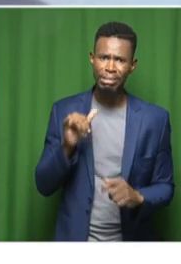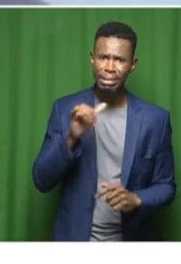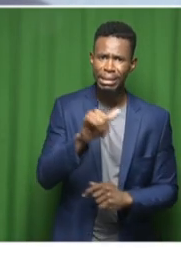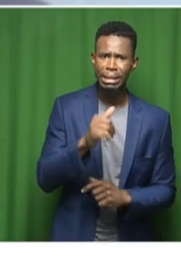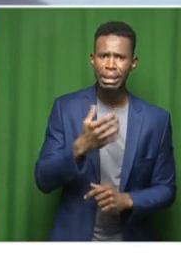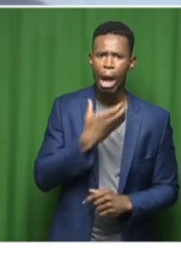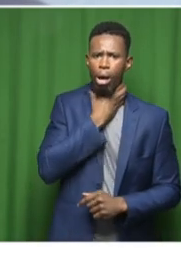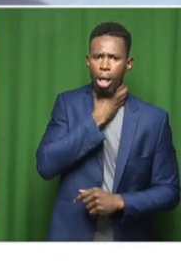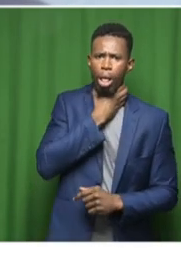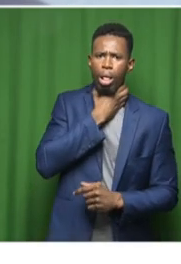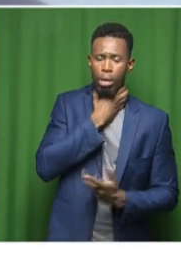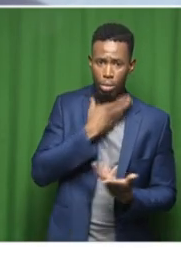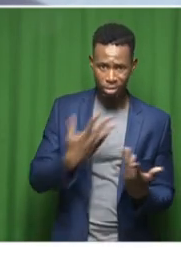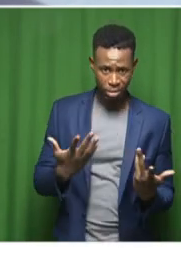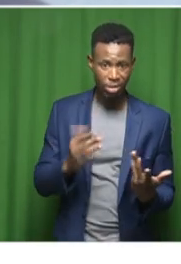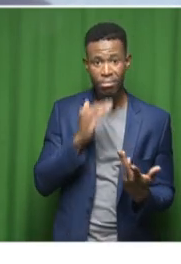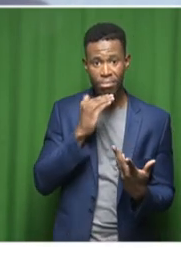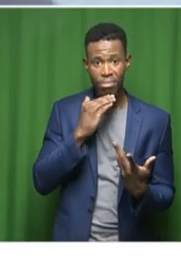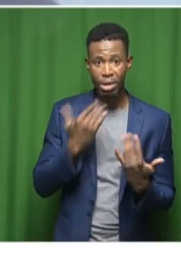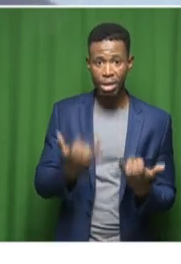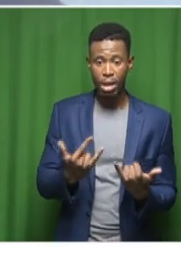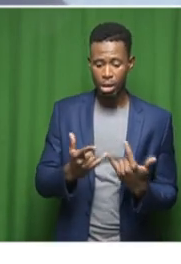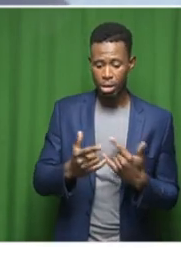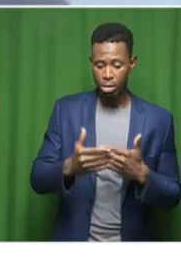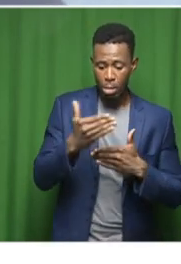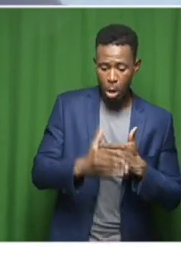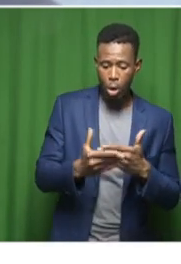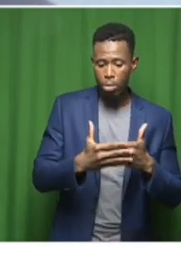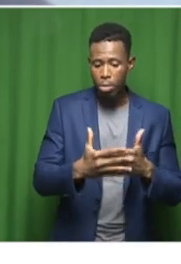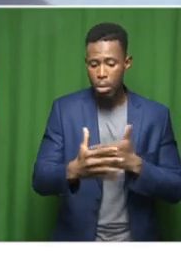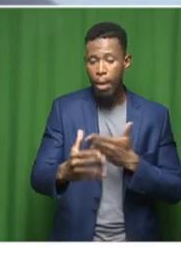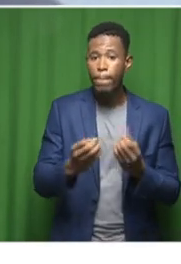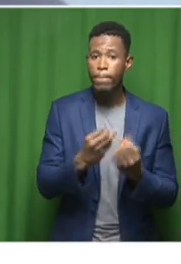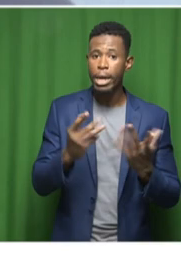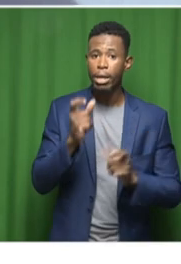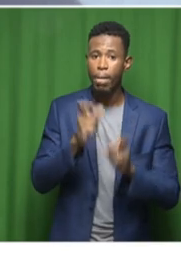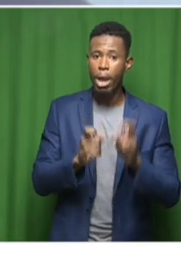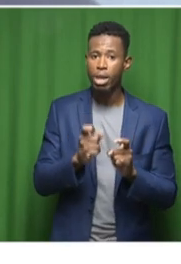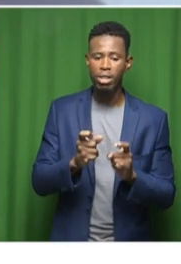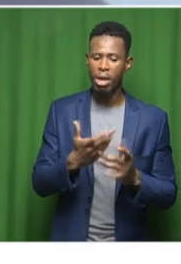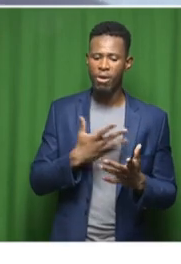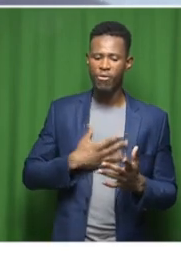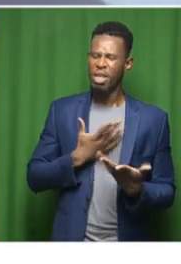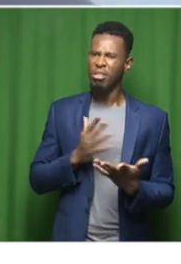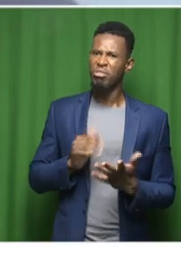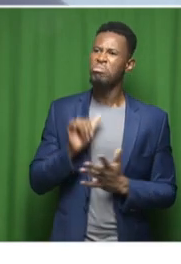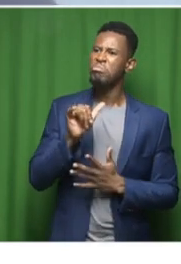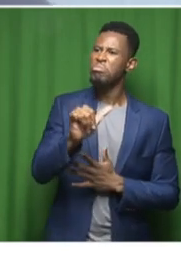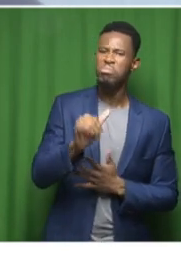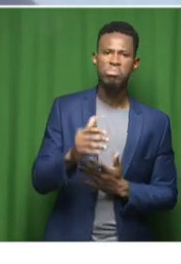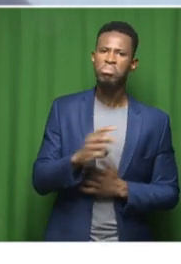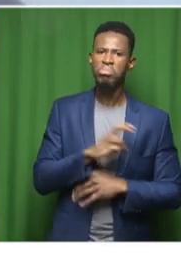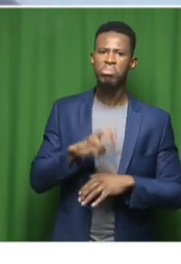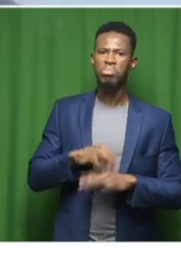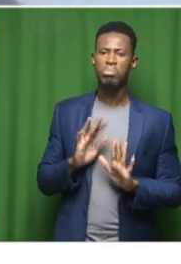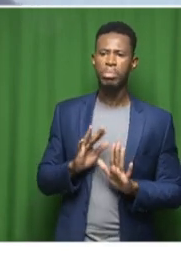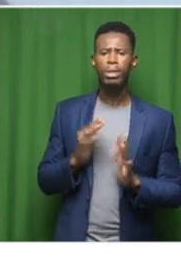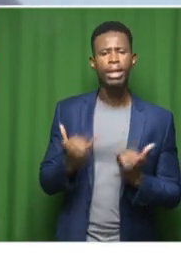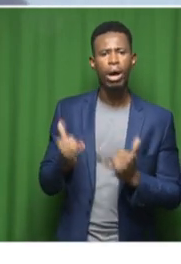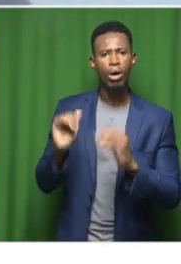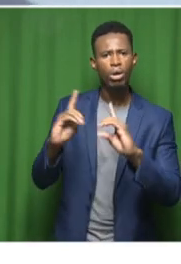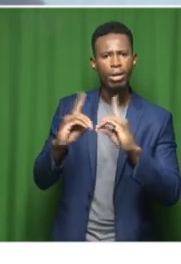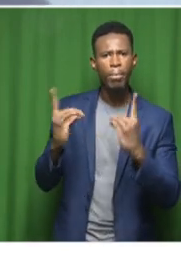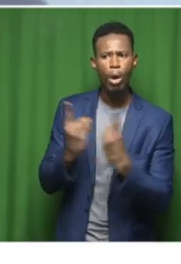term, it might even deter local travelers from traveling. So what's the department doing about that in terms of ensuring